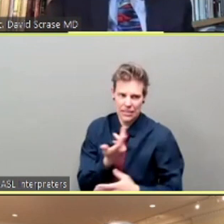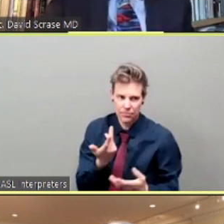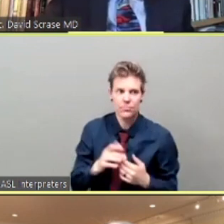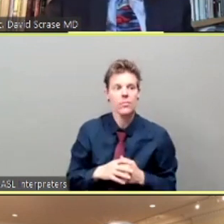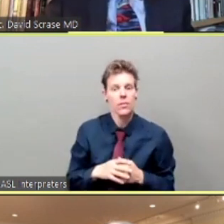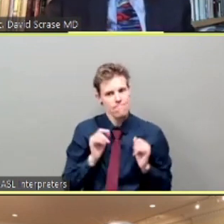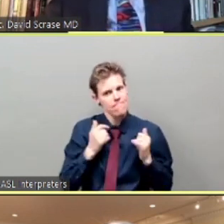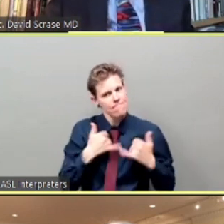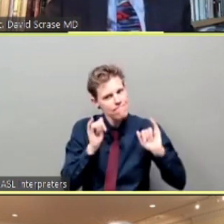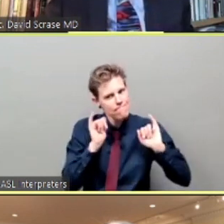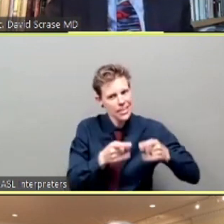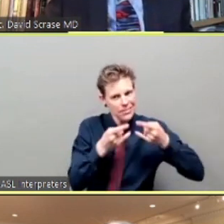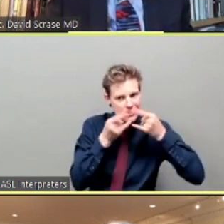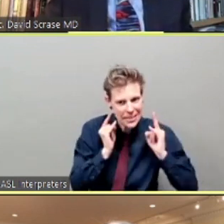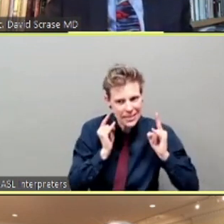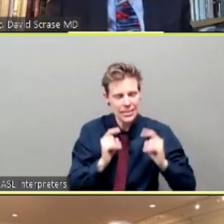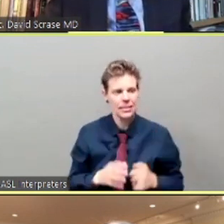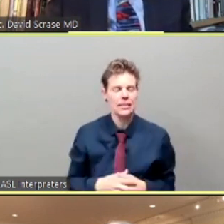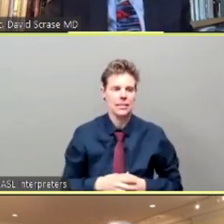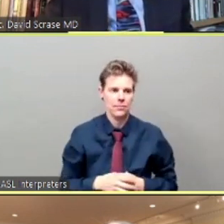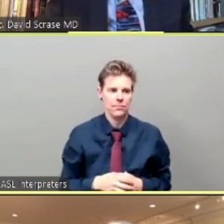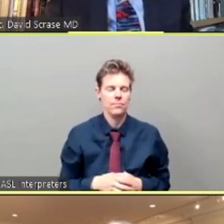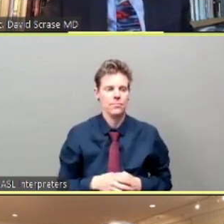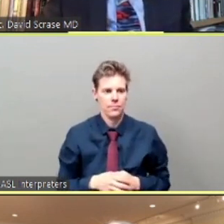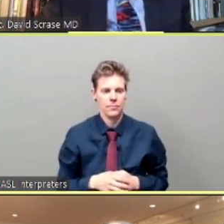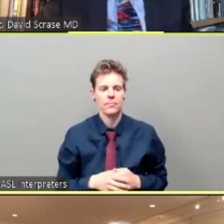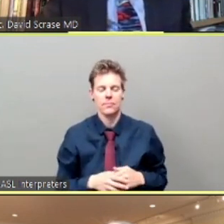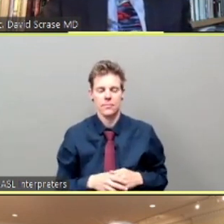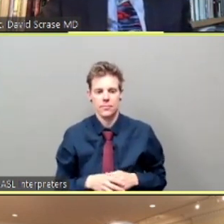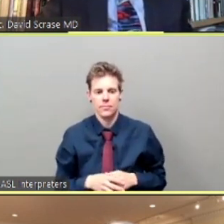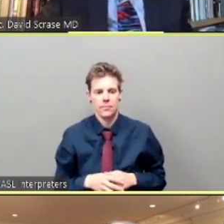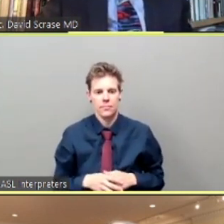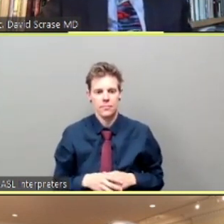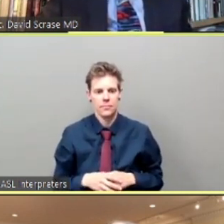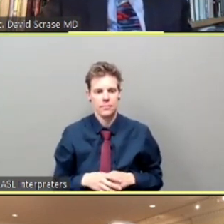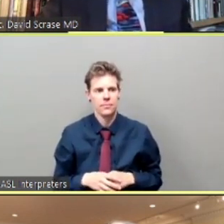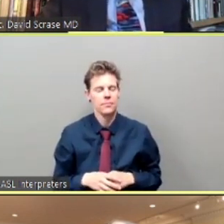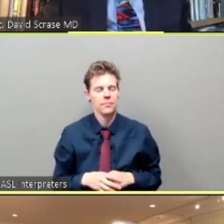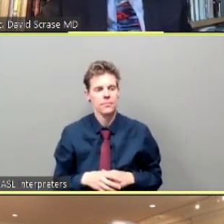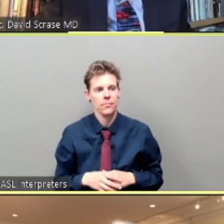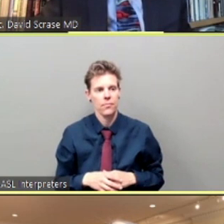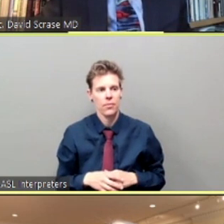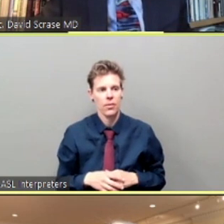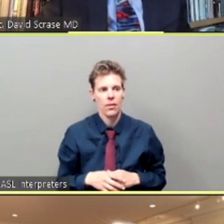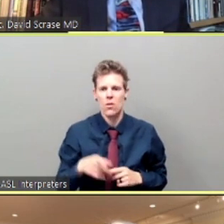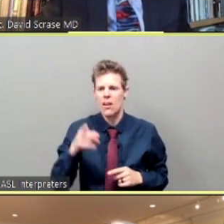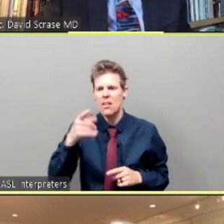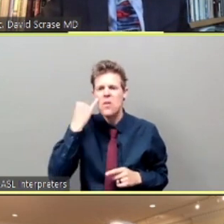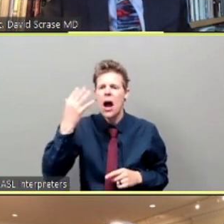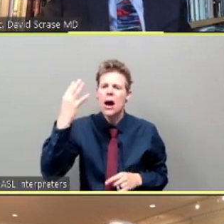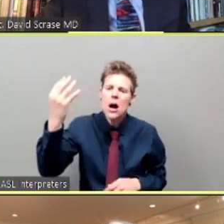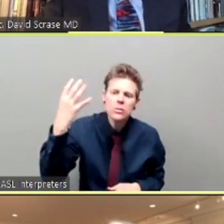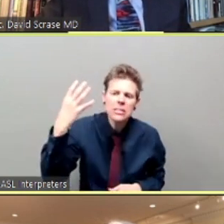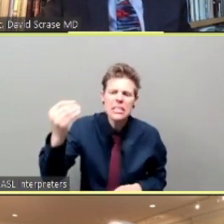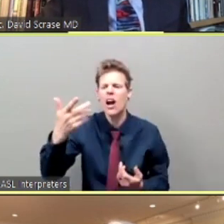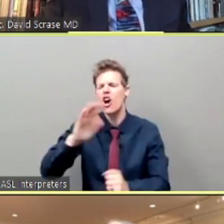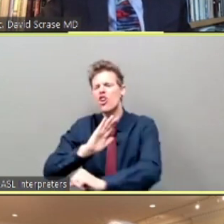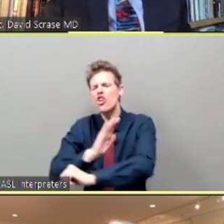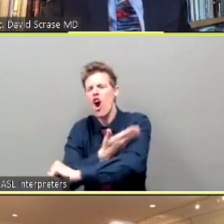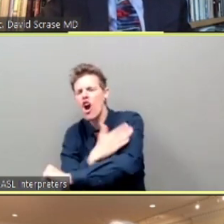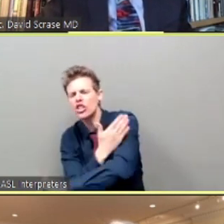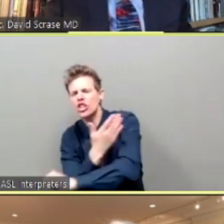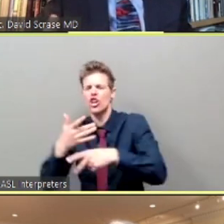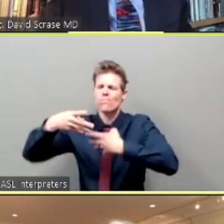possibly can. And then lastly, if you're going to a crowded outdoor event like live performances, parades, sporting